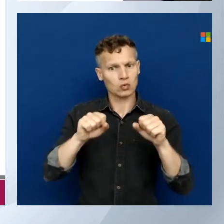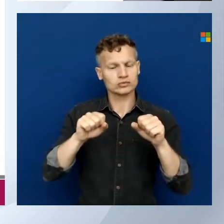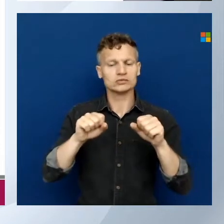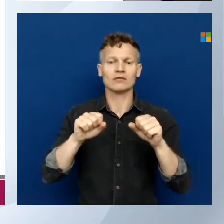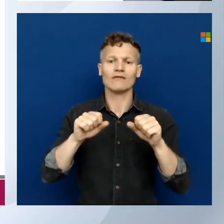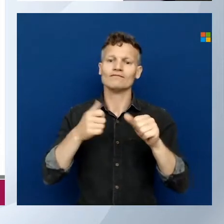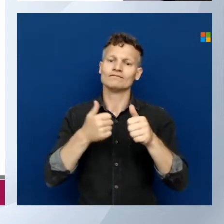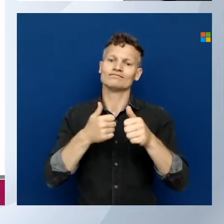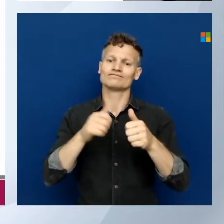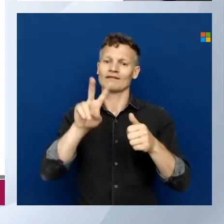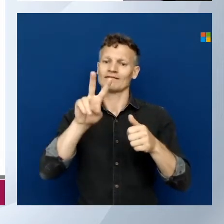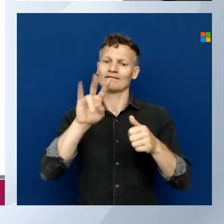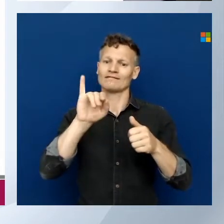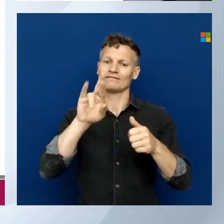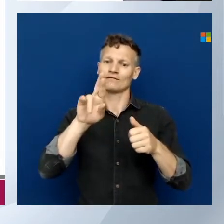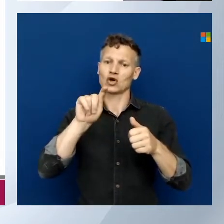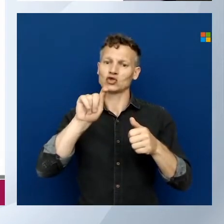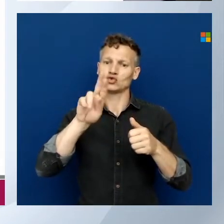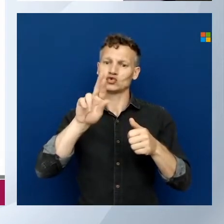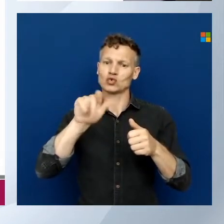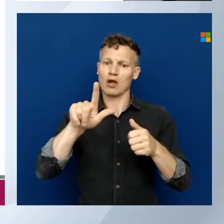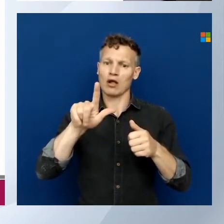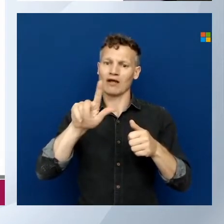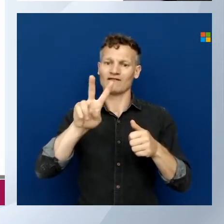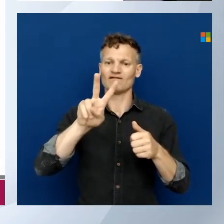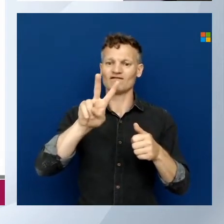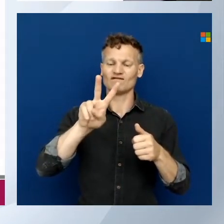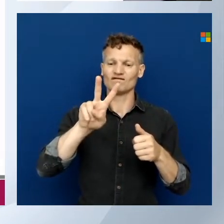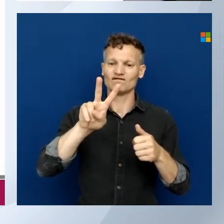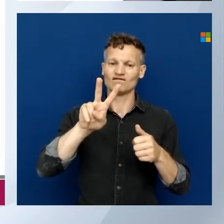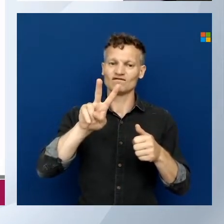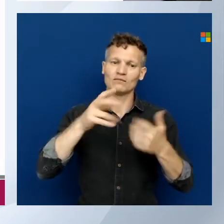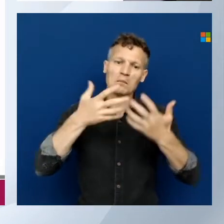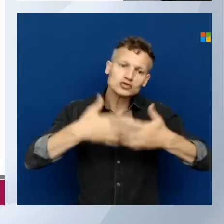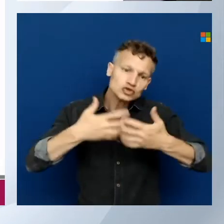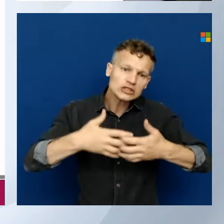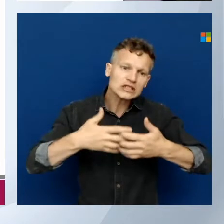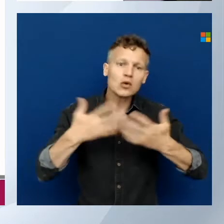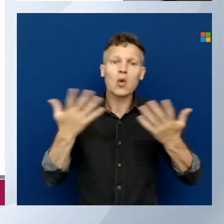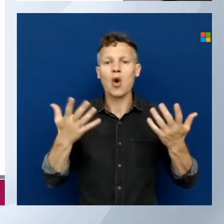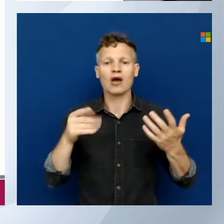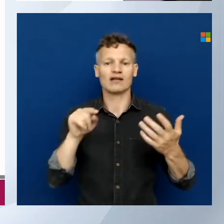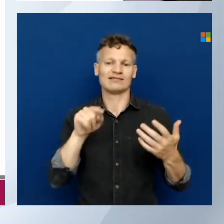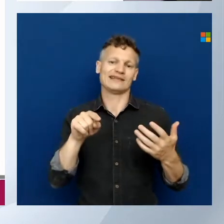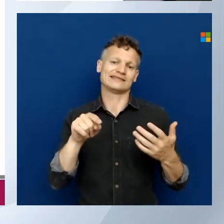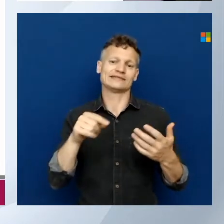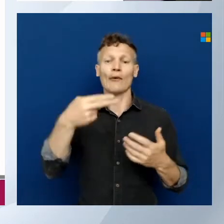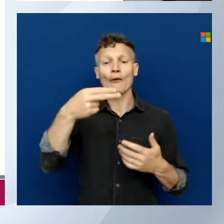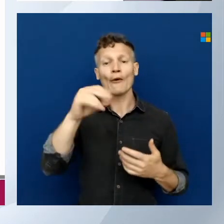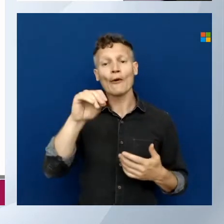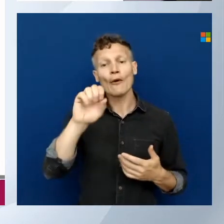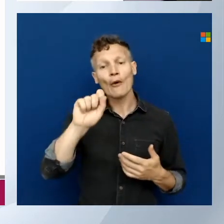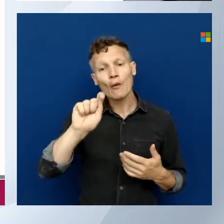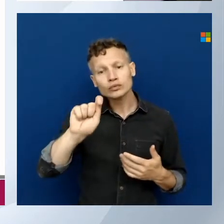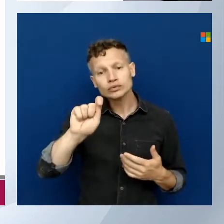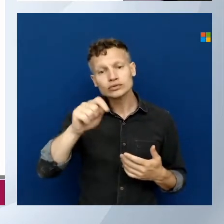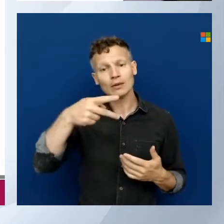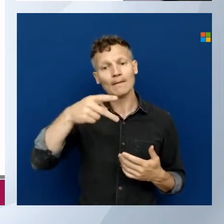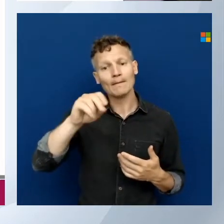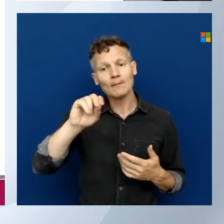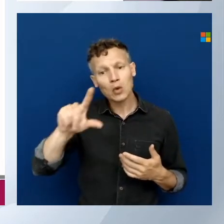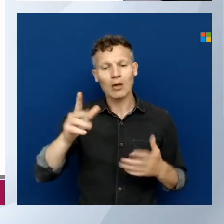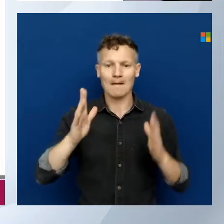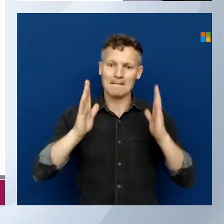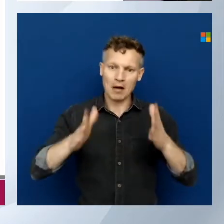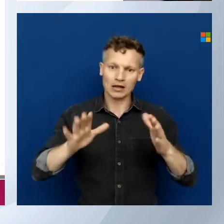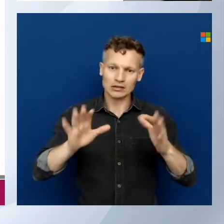get that virtual machine, or in this case, your host pool, configured in the right settings, or with the right